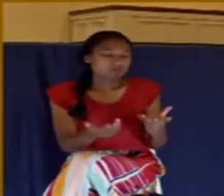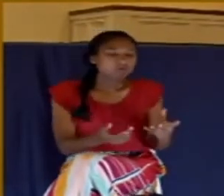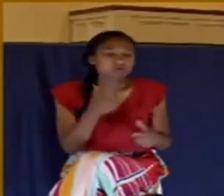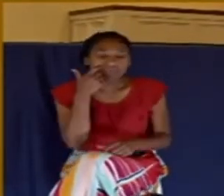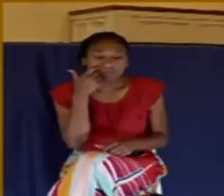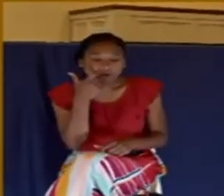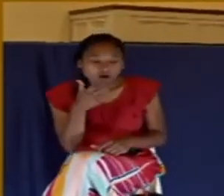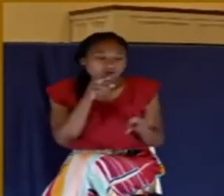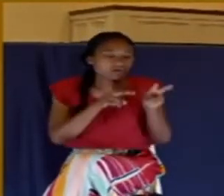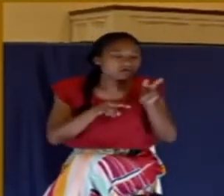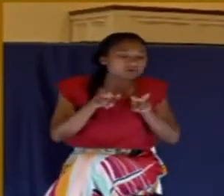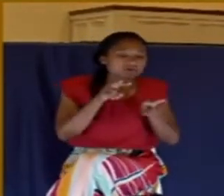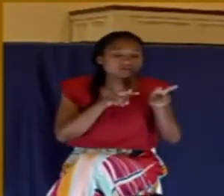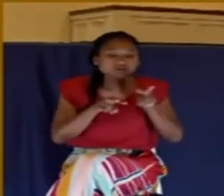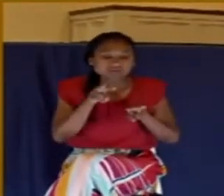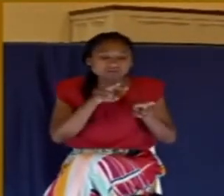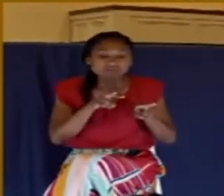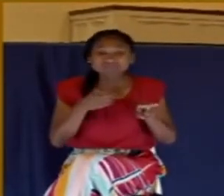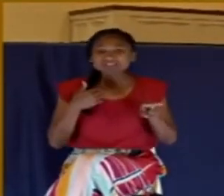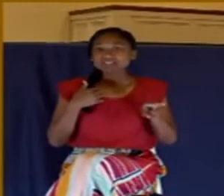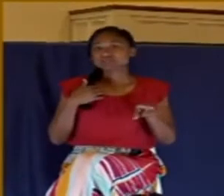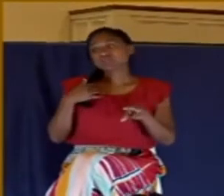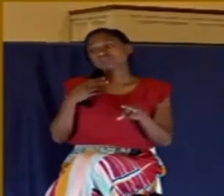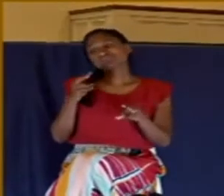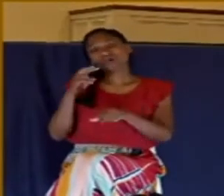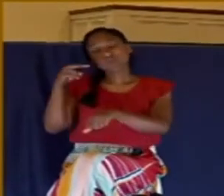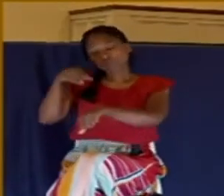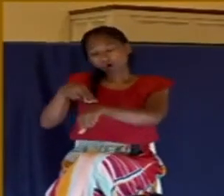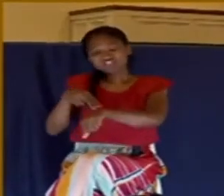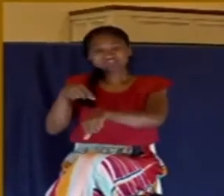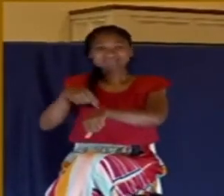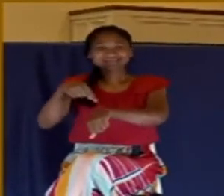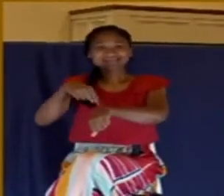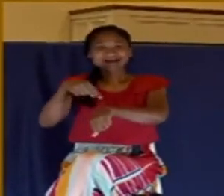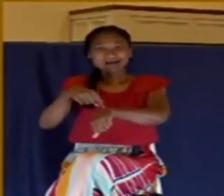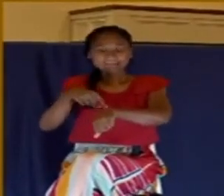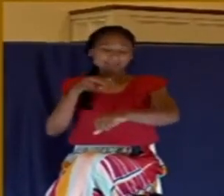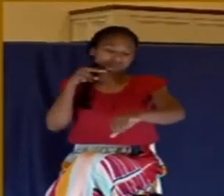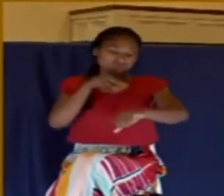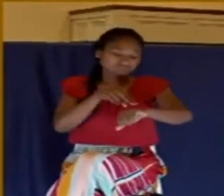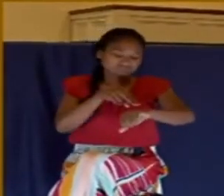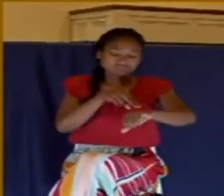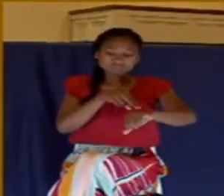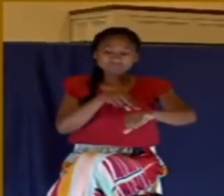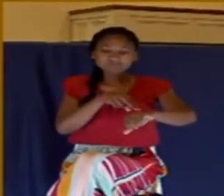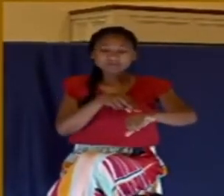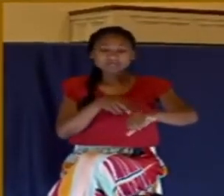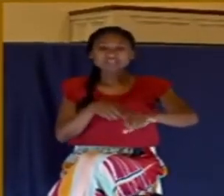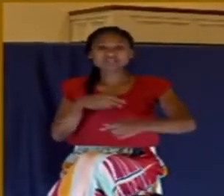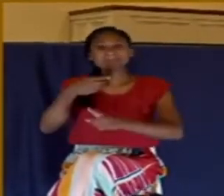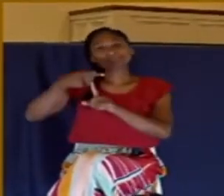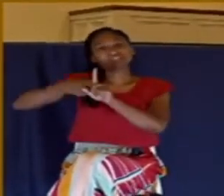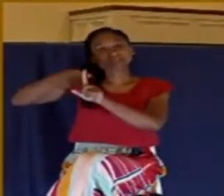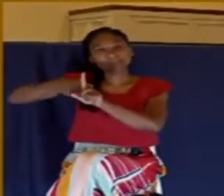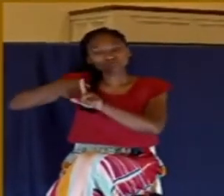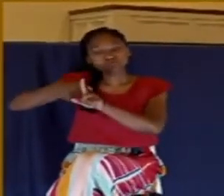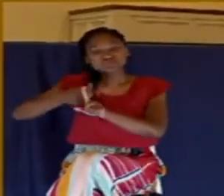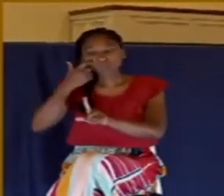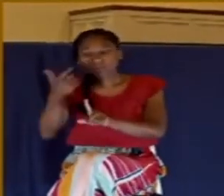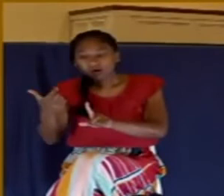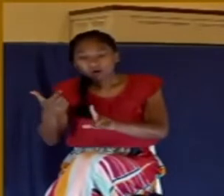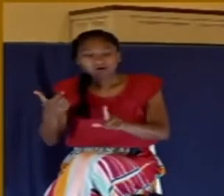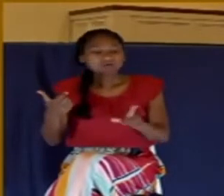off. He has his eye on the clock. He has his hand on the thermostat because he knows if he lets the silver go too long, he'll ruin it.